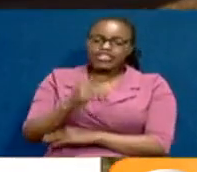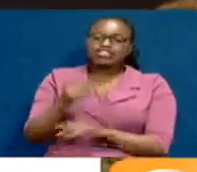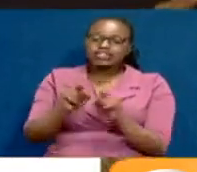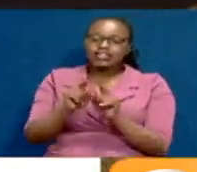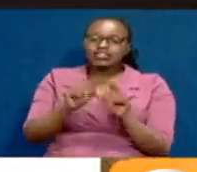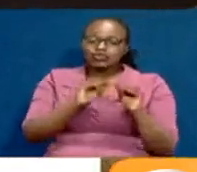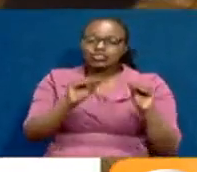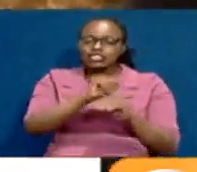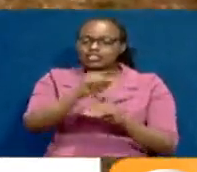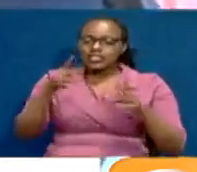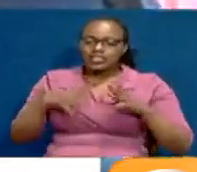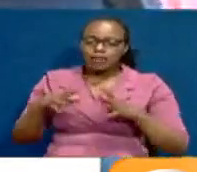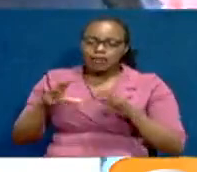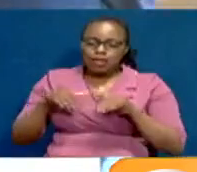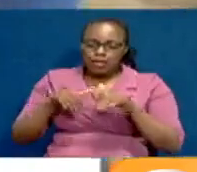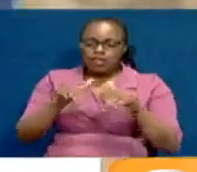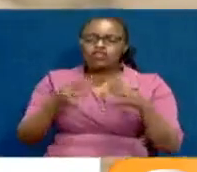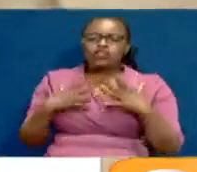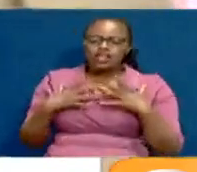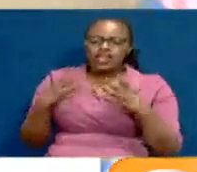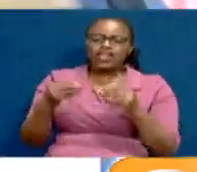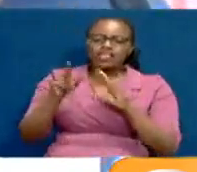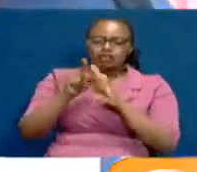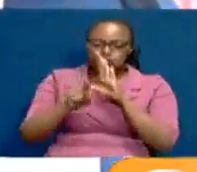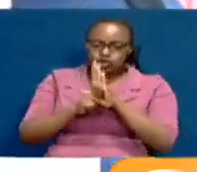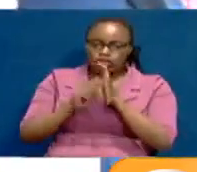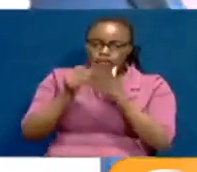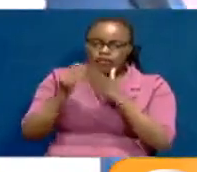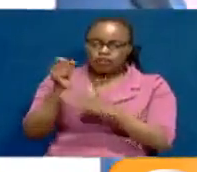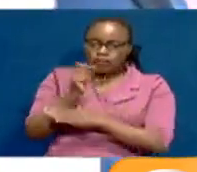to sensitize the public on observing health protocols ahead of the August polls.